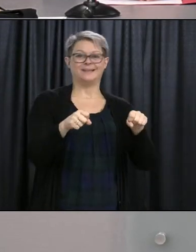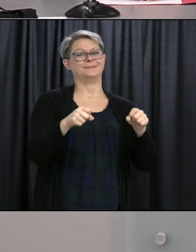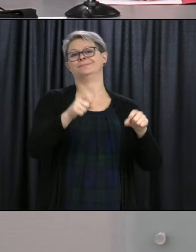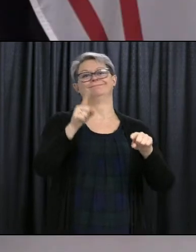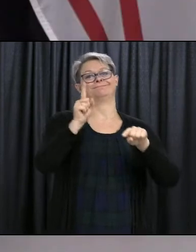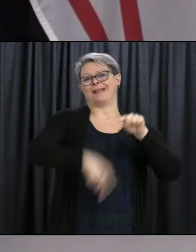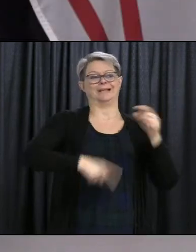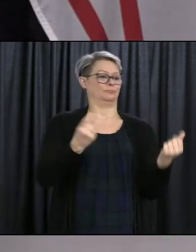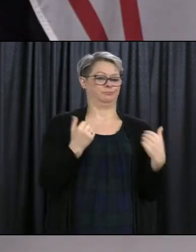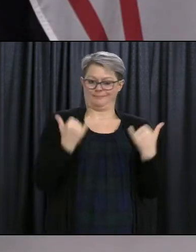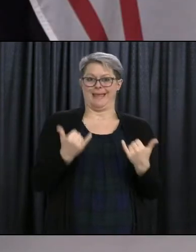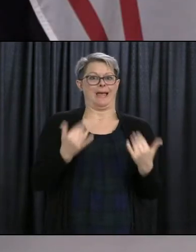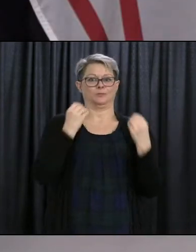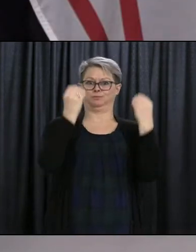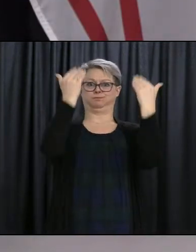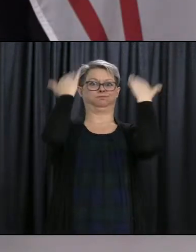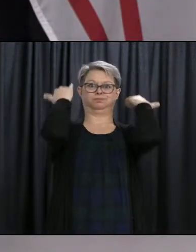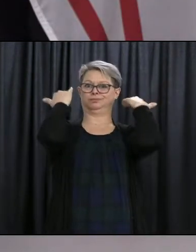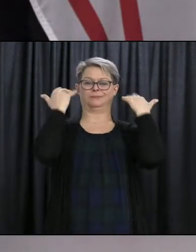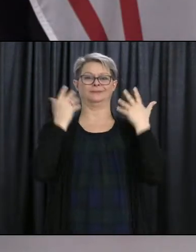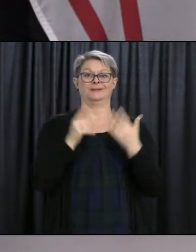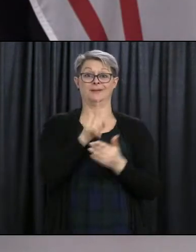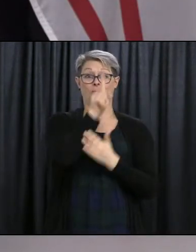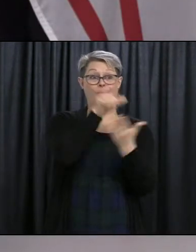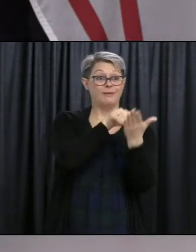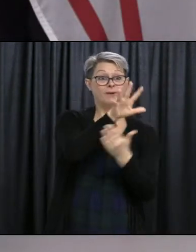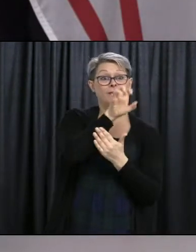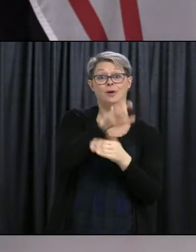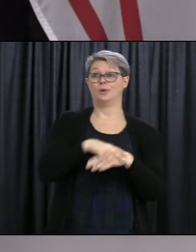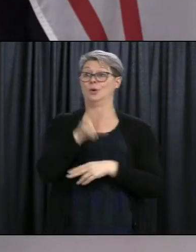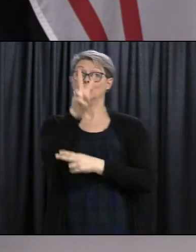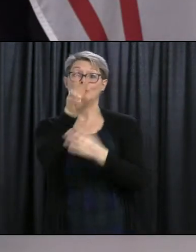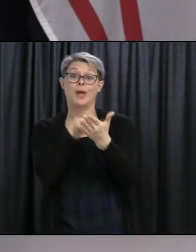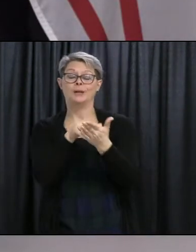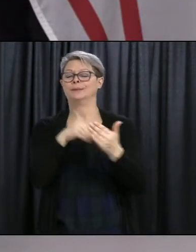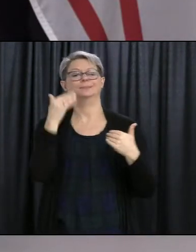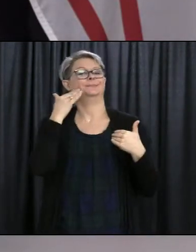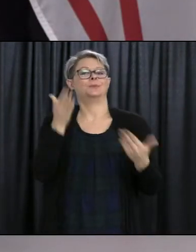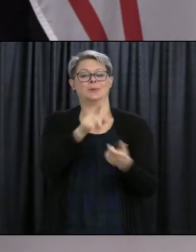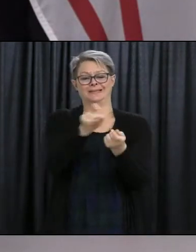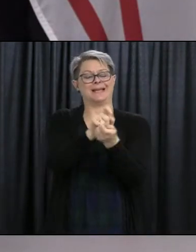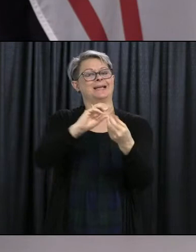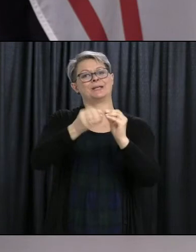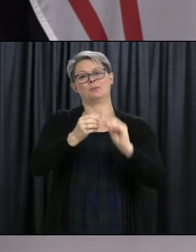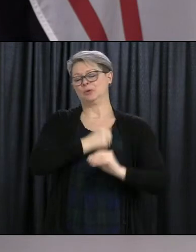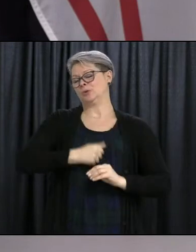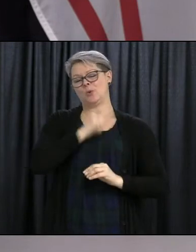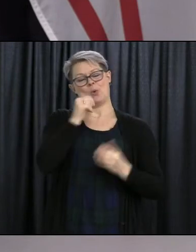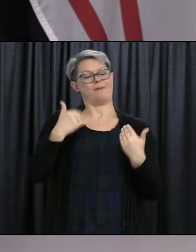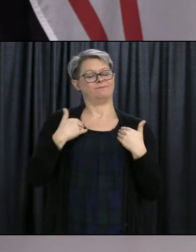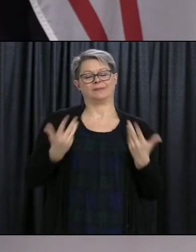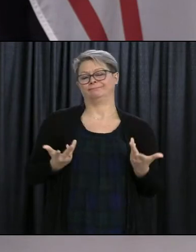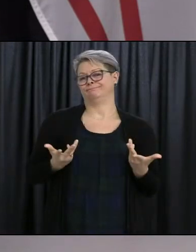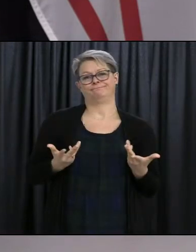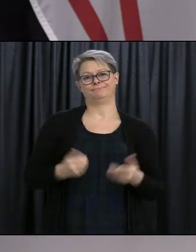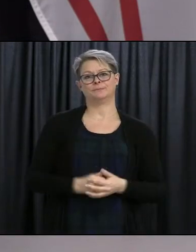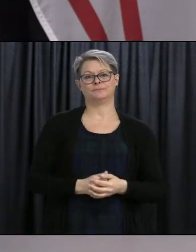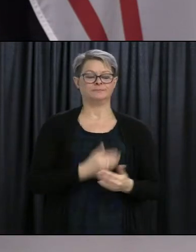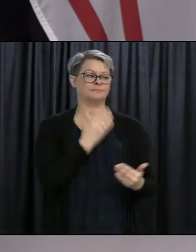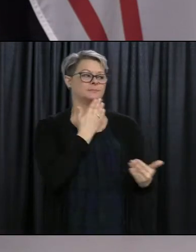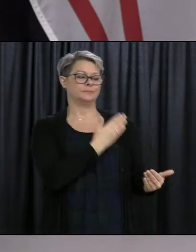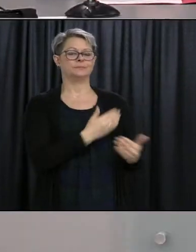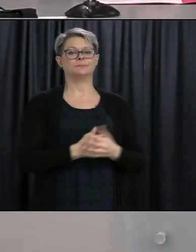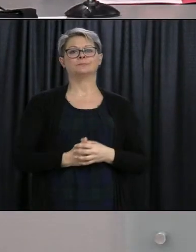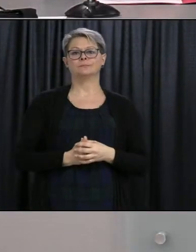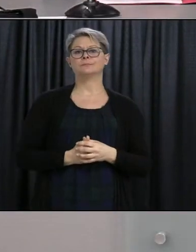point where it's 1,500 or it's 2,000. I really couldn't have that number for you. Sorry. Thank you. And now